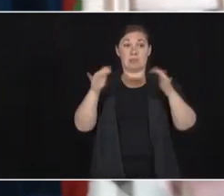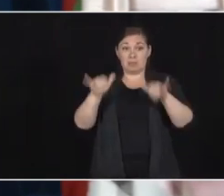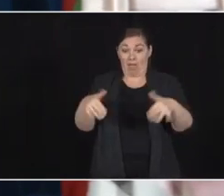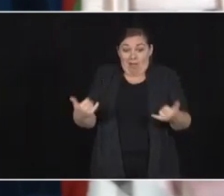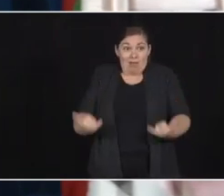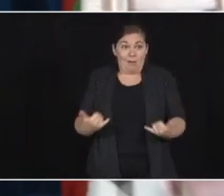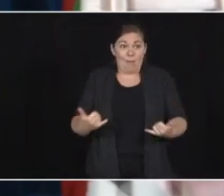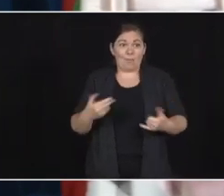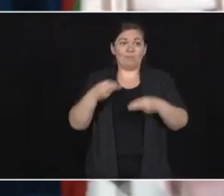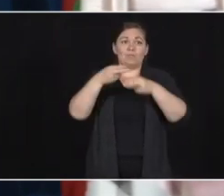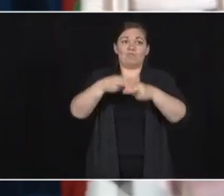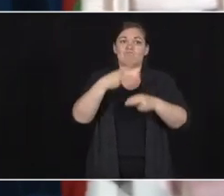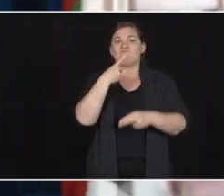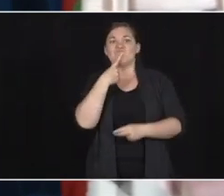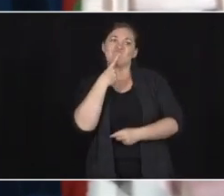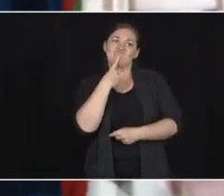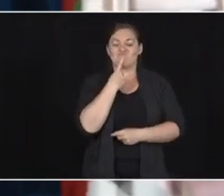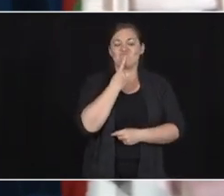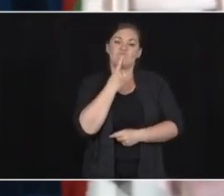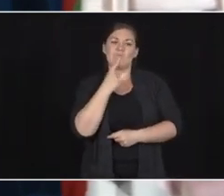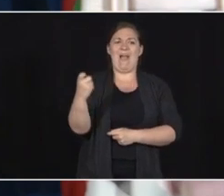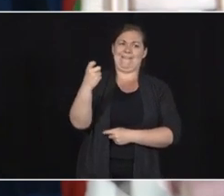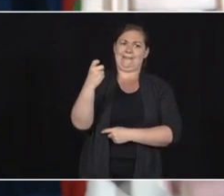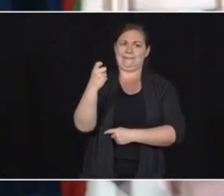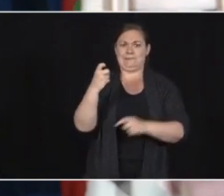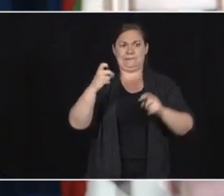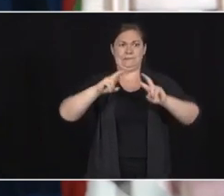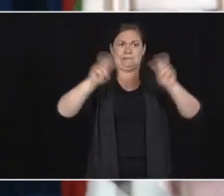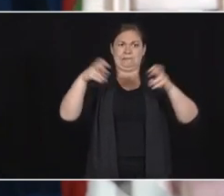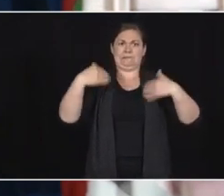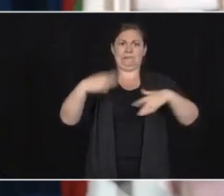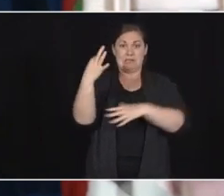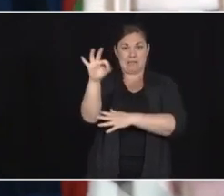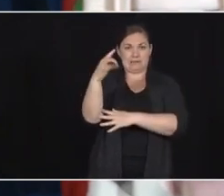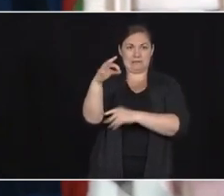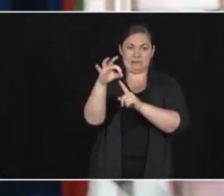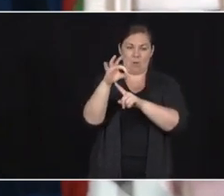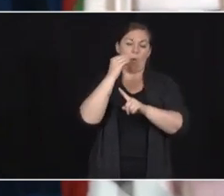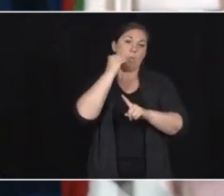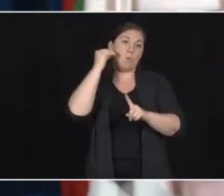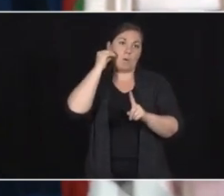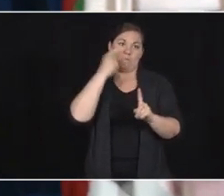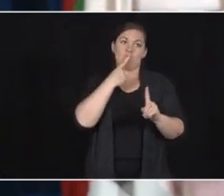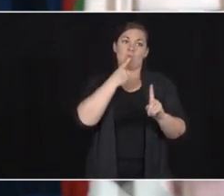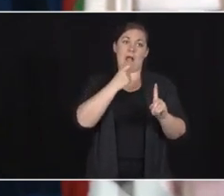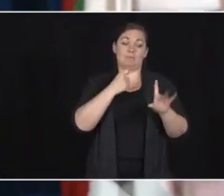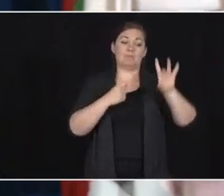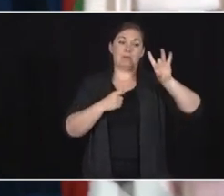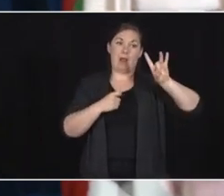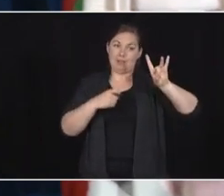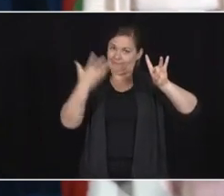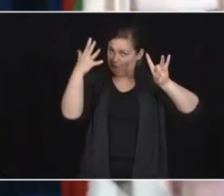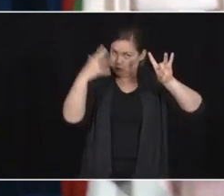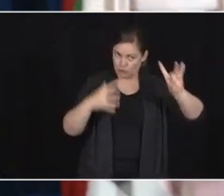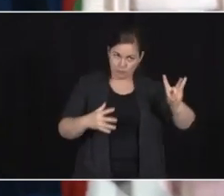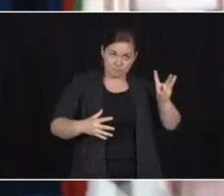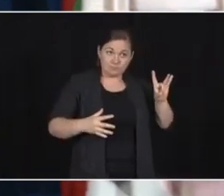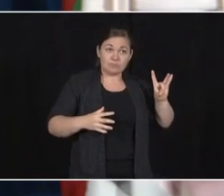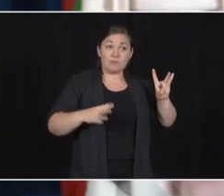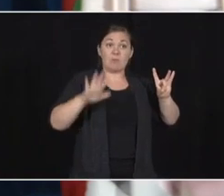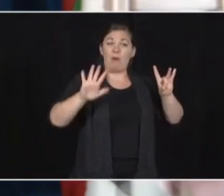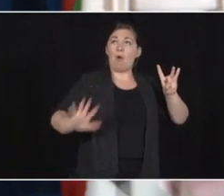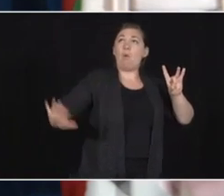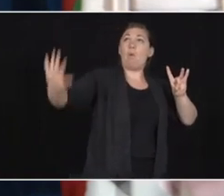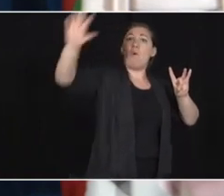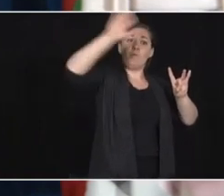already have done eight of them, but we're going to do surprise inspections right across the province. So. You know, my message